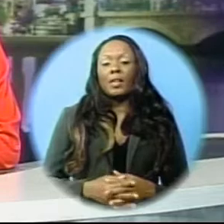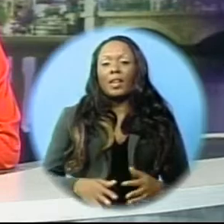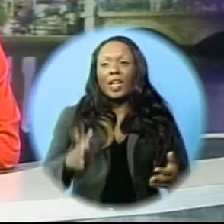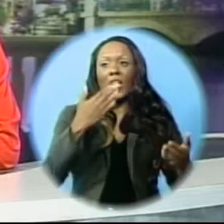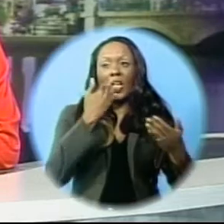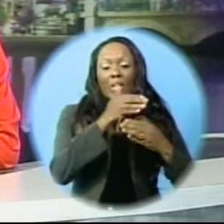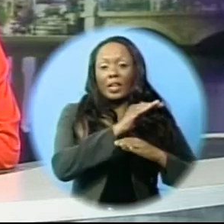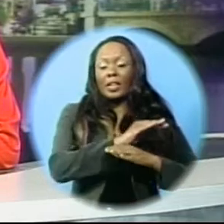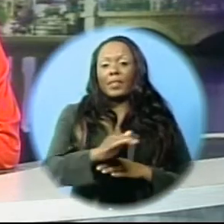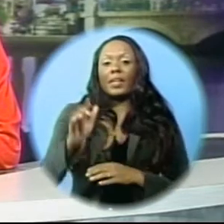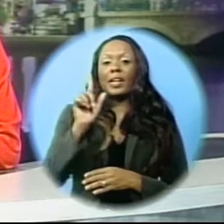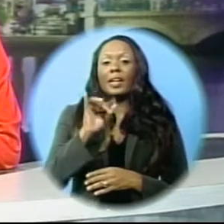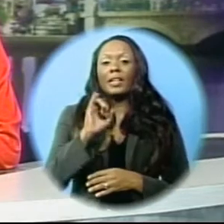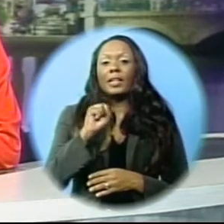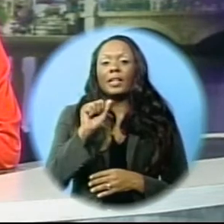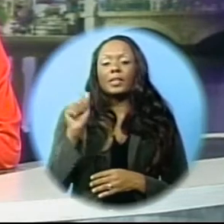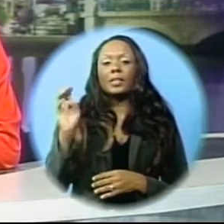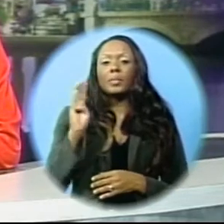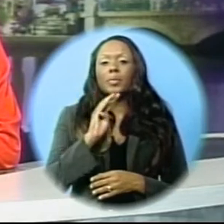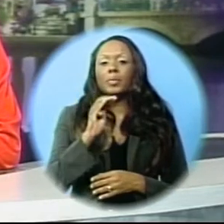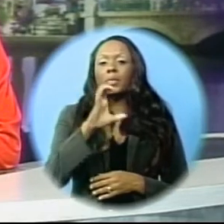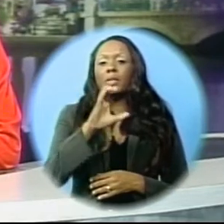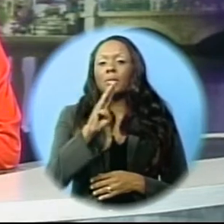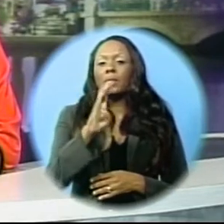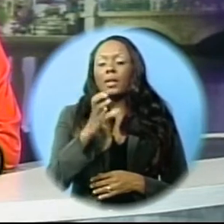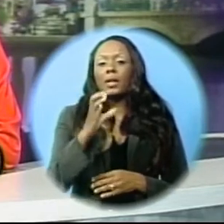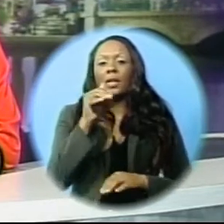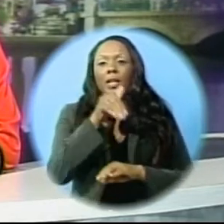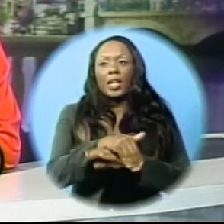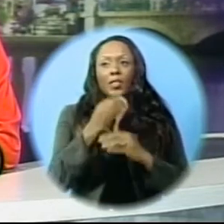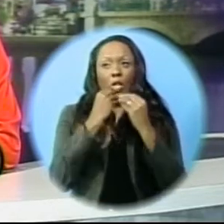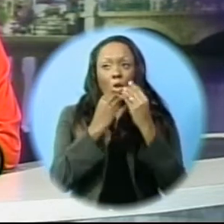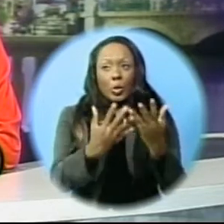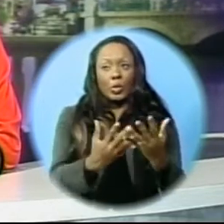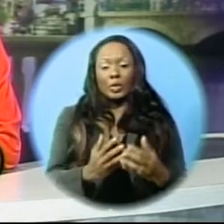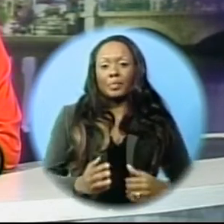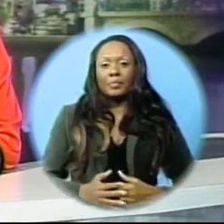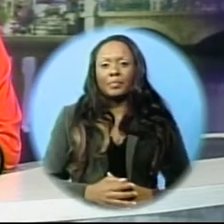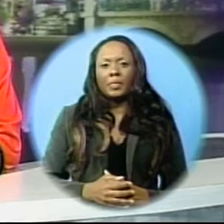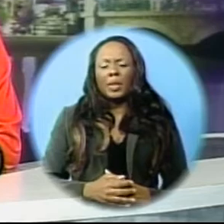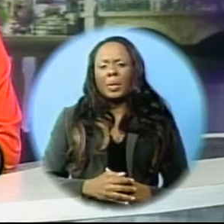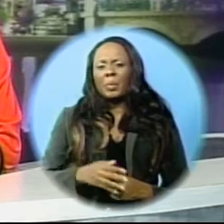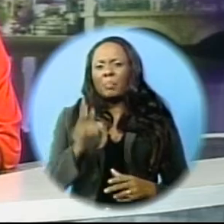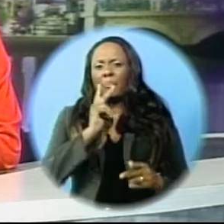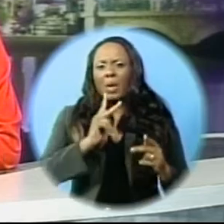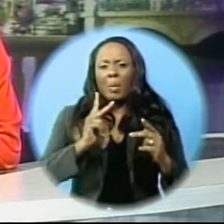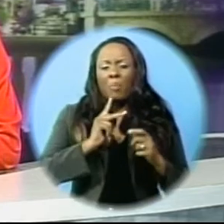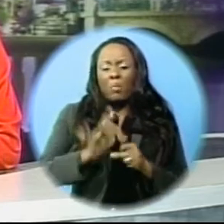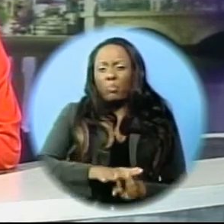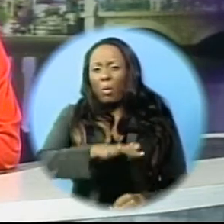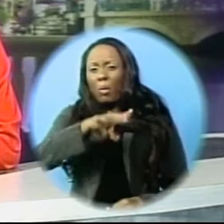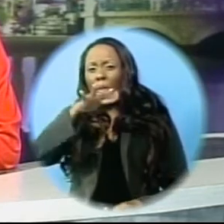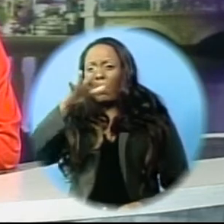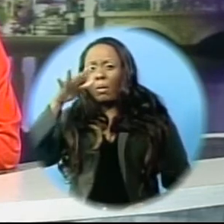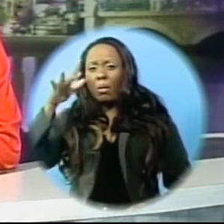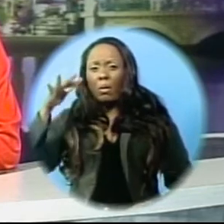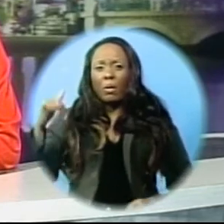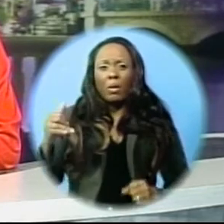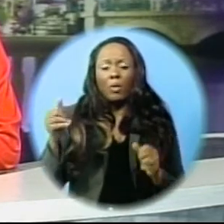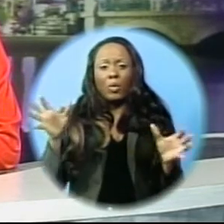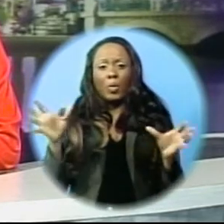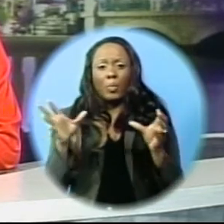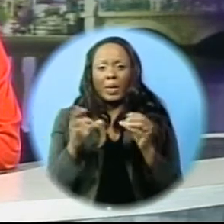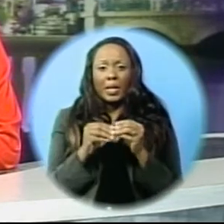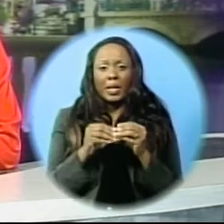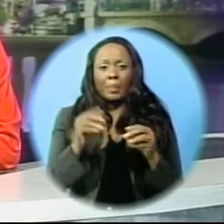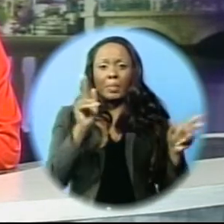Very good evening. I'm Lisa Broom. This is the CBC Evening News. Well, tempers flared during a meeting between residents of St.